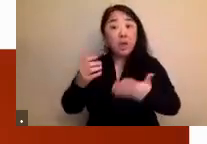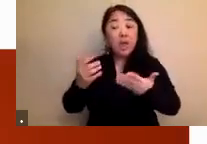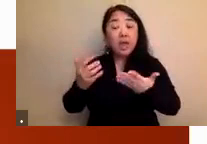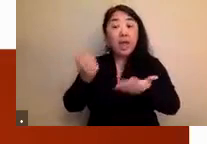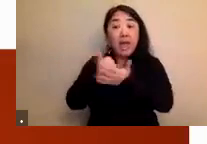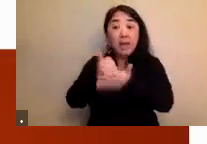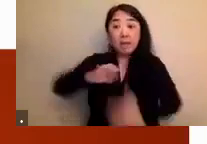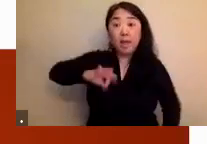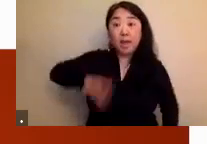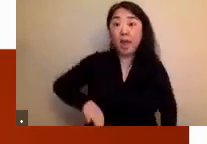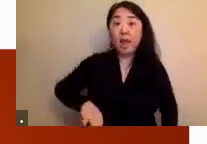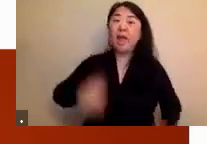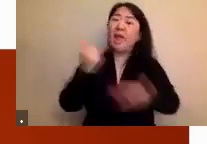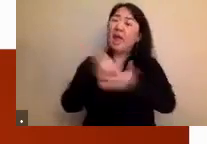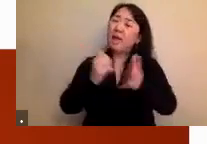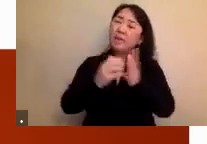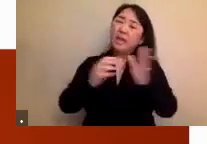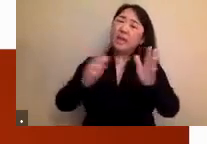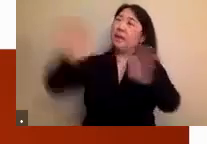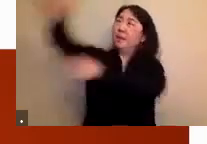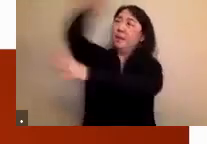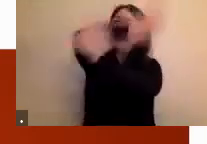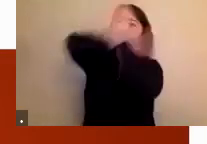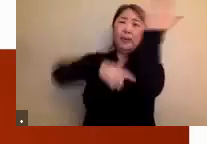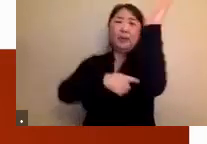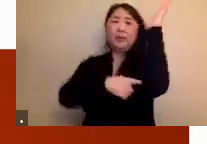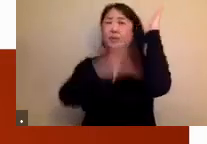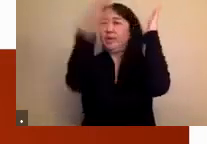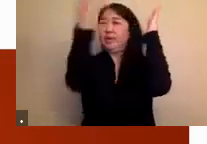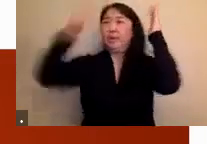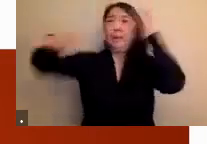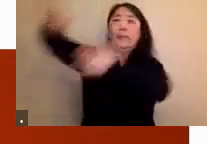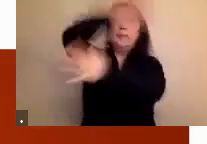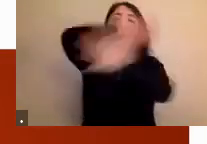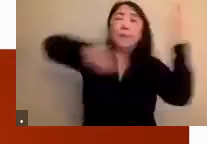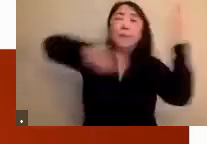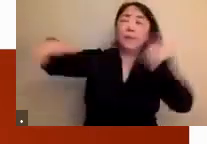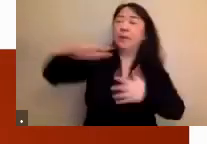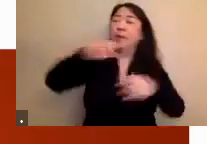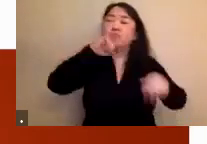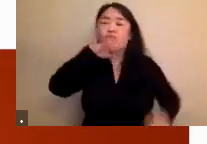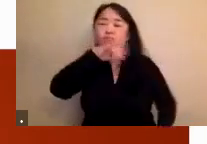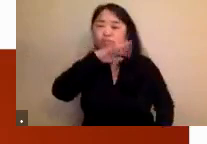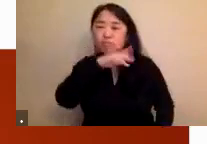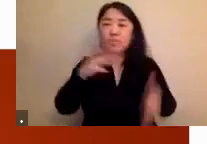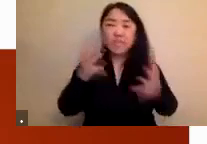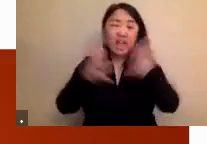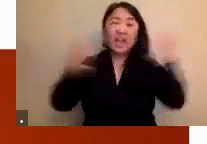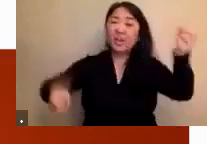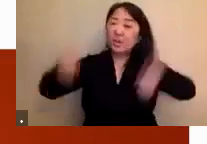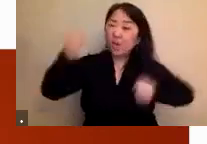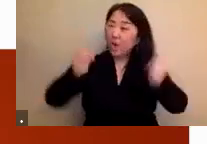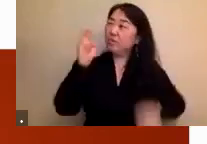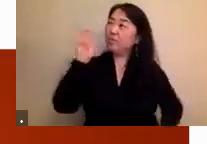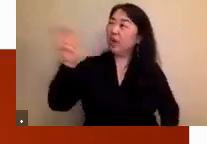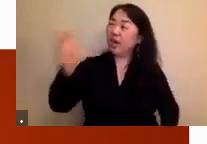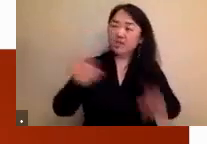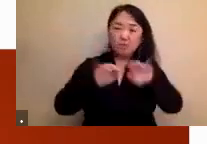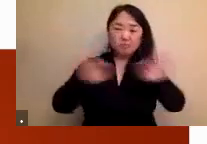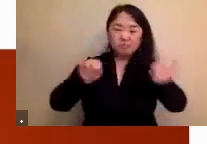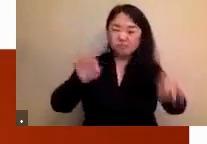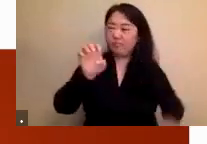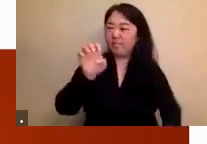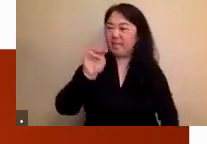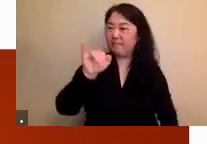clears the air of all the pollutants because in inner cities, there's lots of cars, there's lots of transit, lots of emissions going